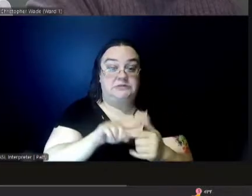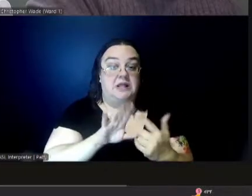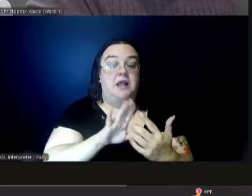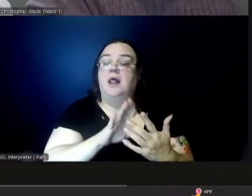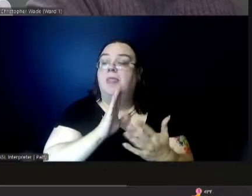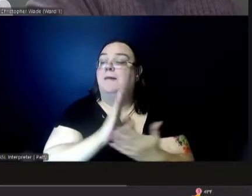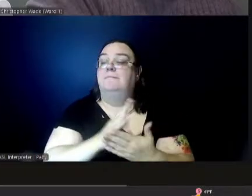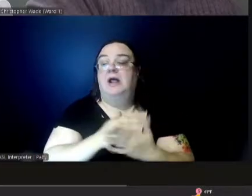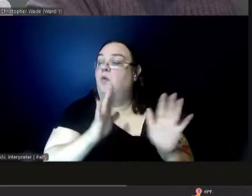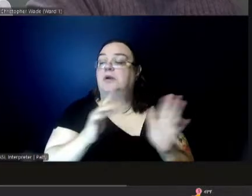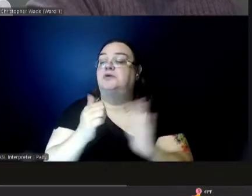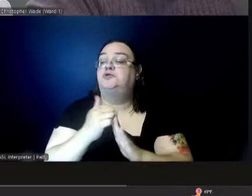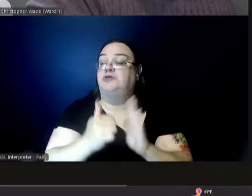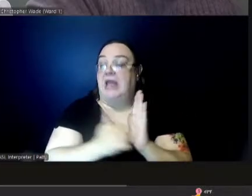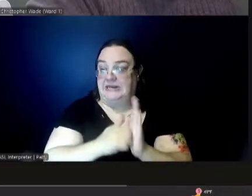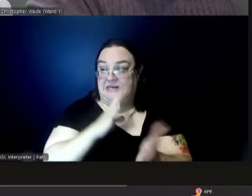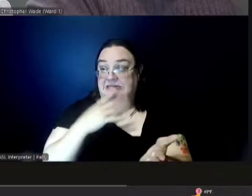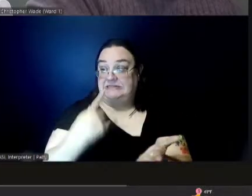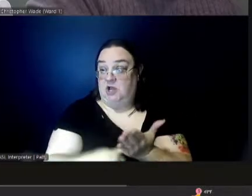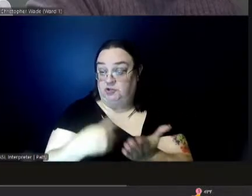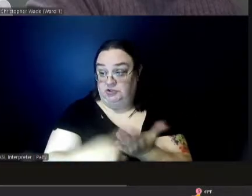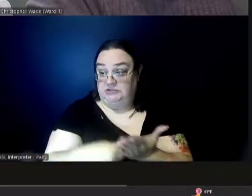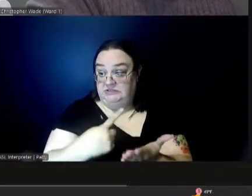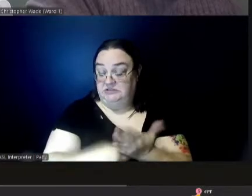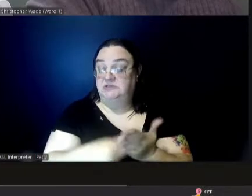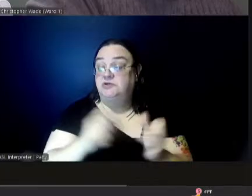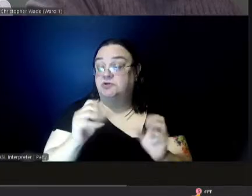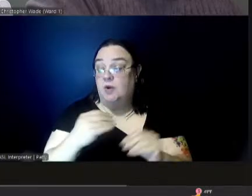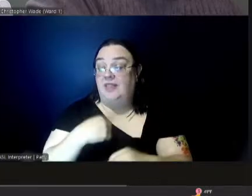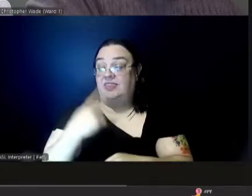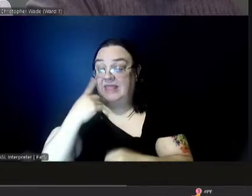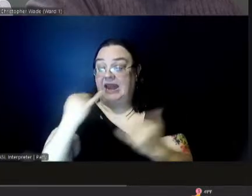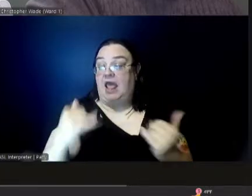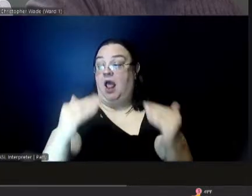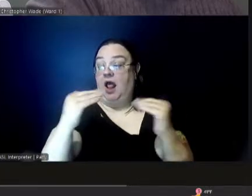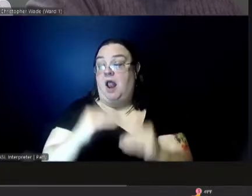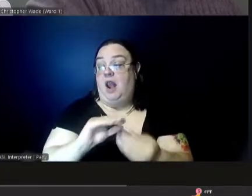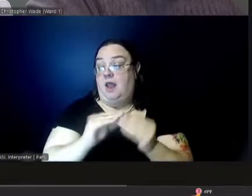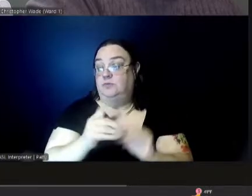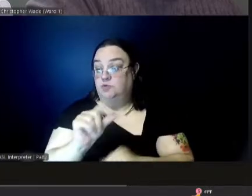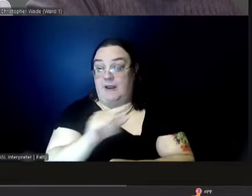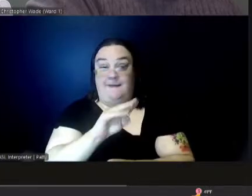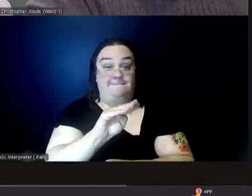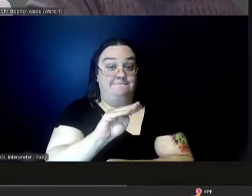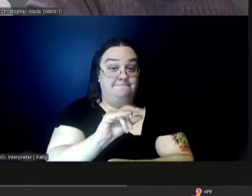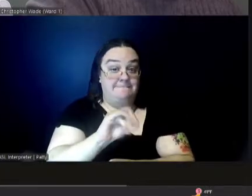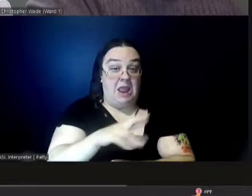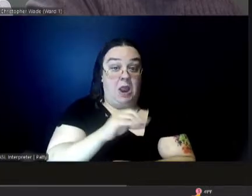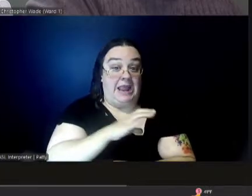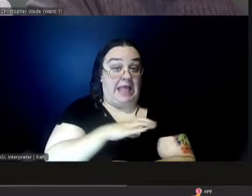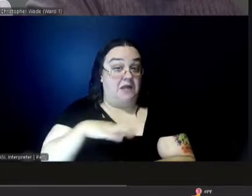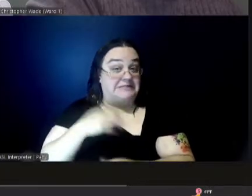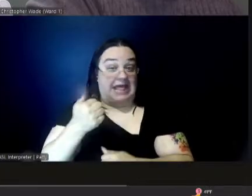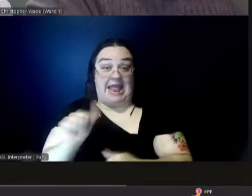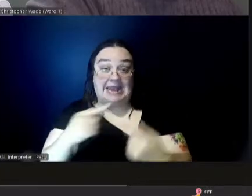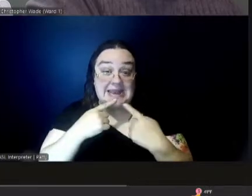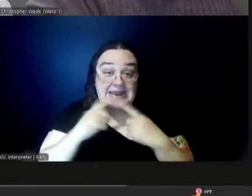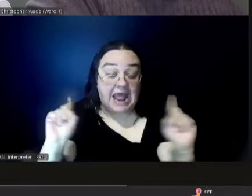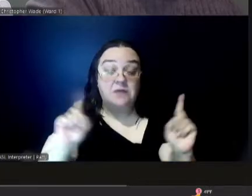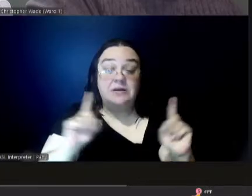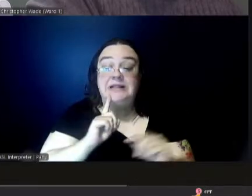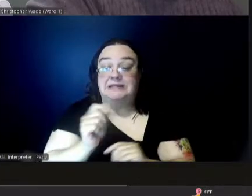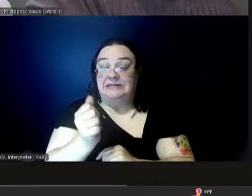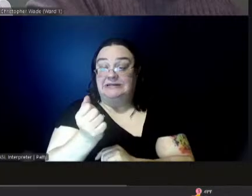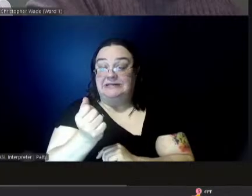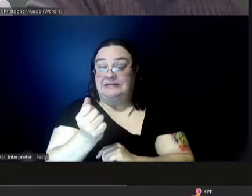the agenda discussions. So I think we are on to item 20, Mayor and Council announcements. It is 16 minutes until